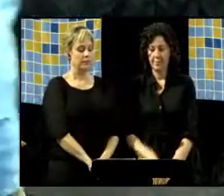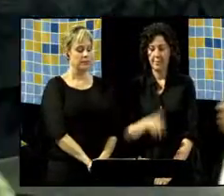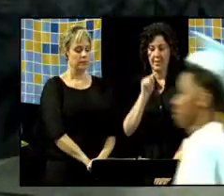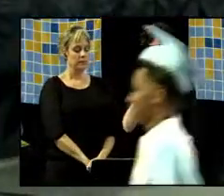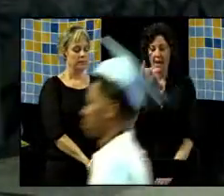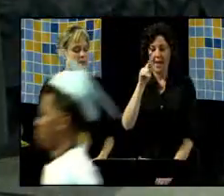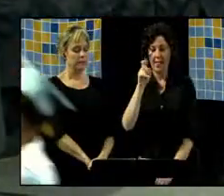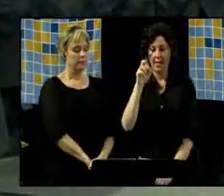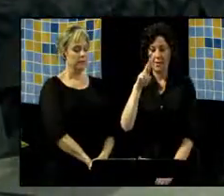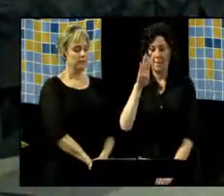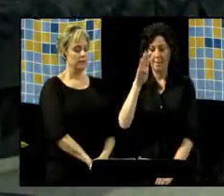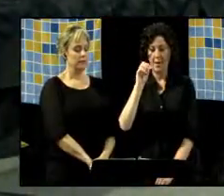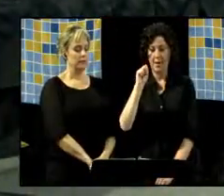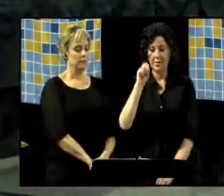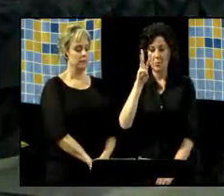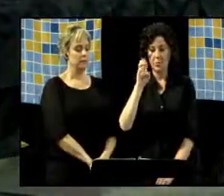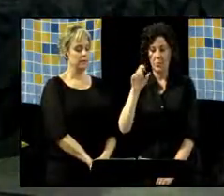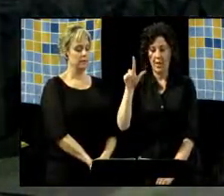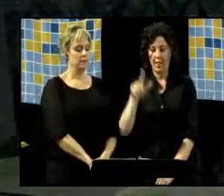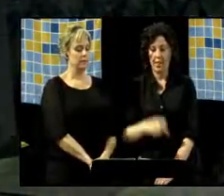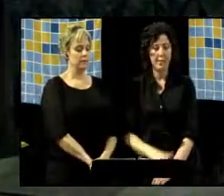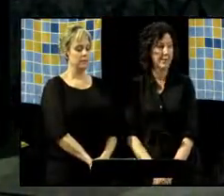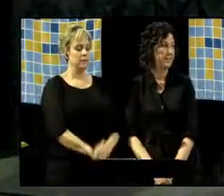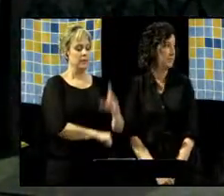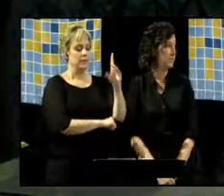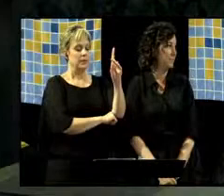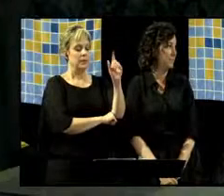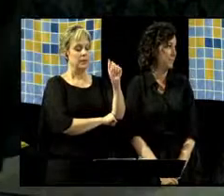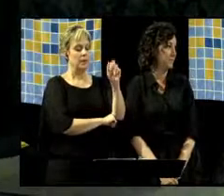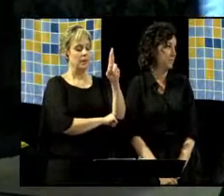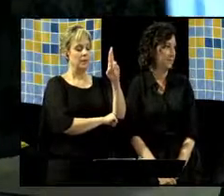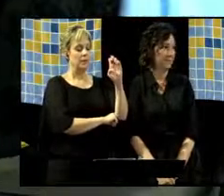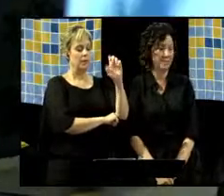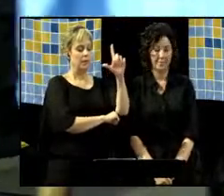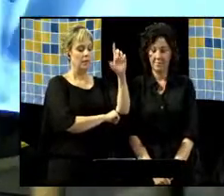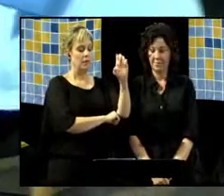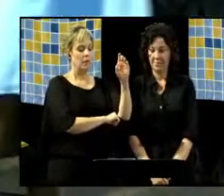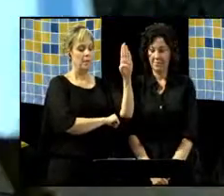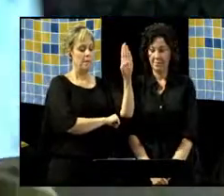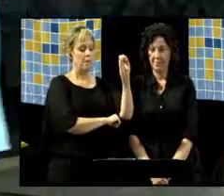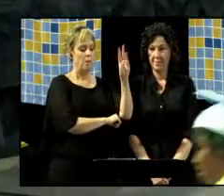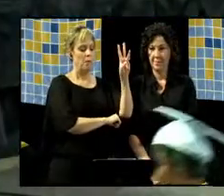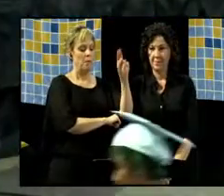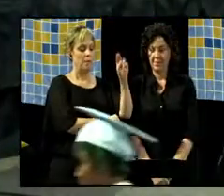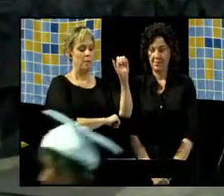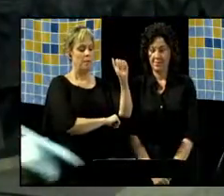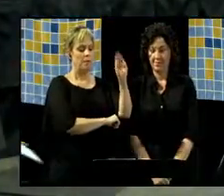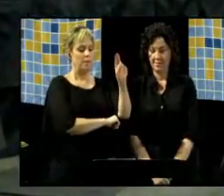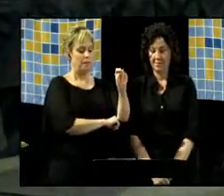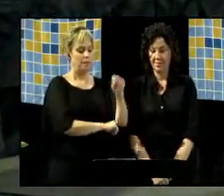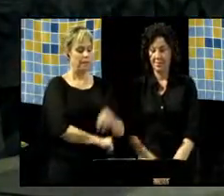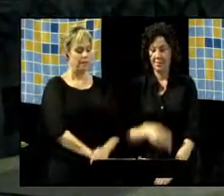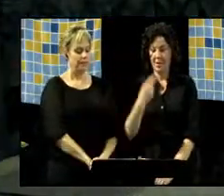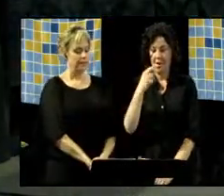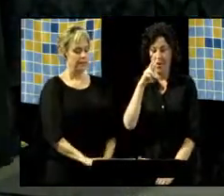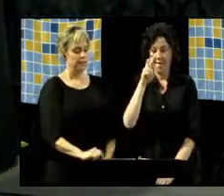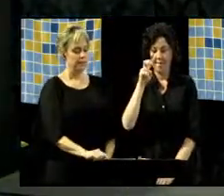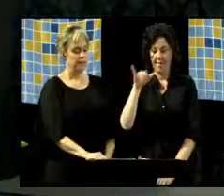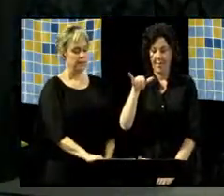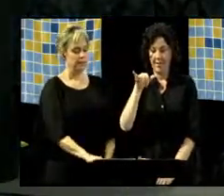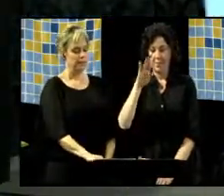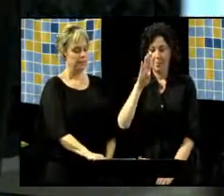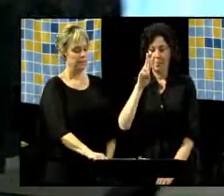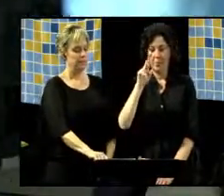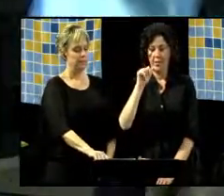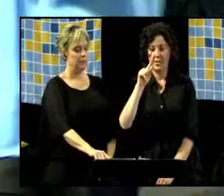Tyler Drew Boswell, Darrell Kaysan Bowman, Harvey Miles Bristow